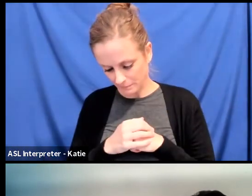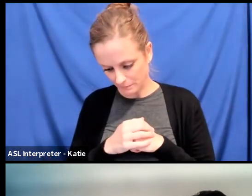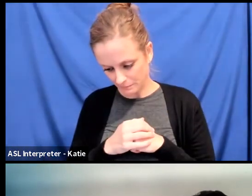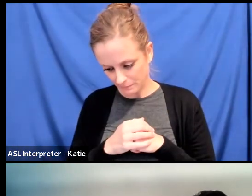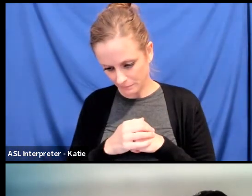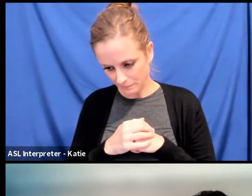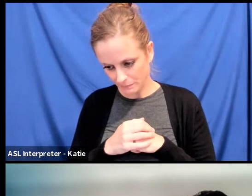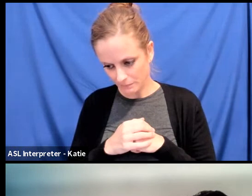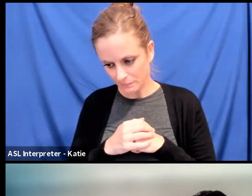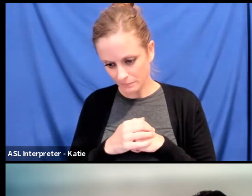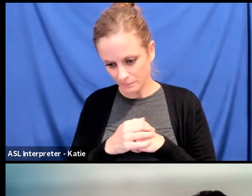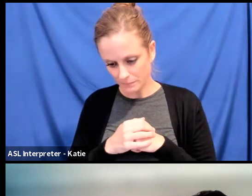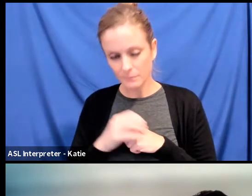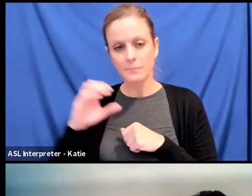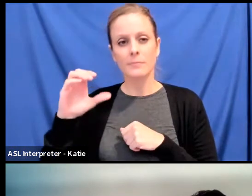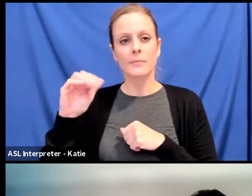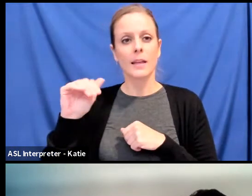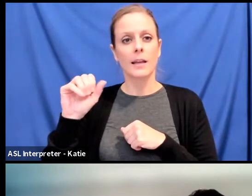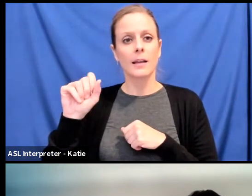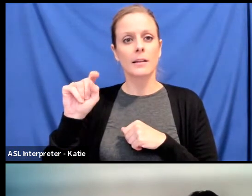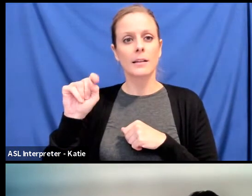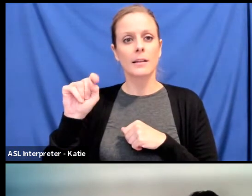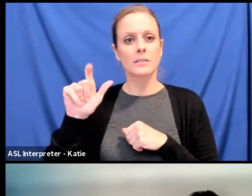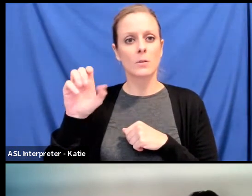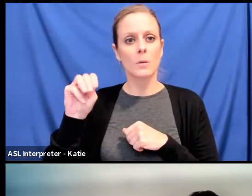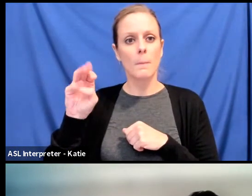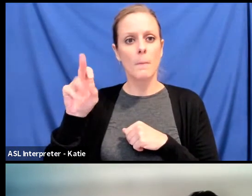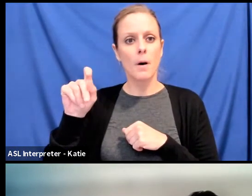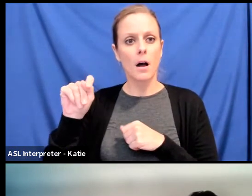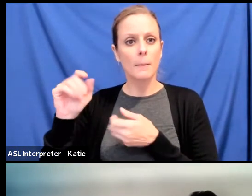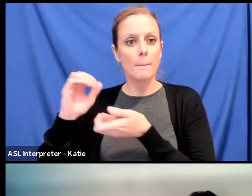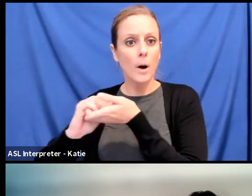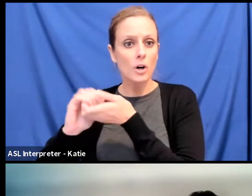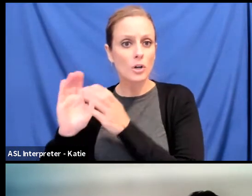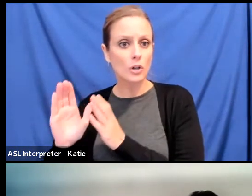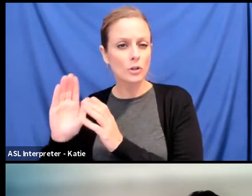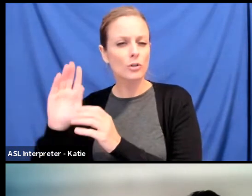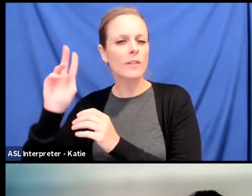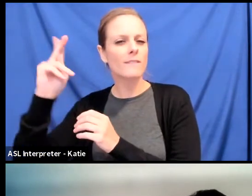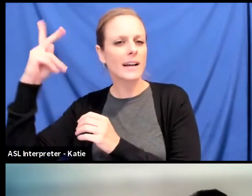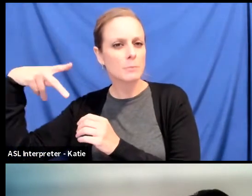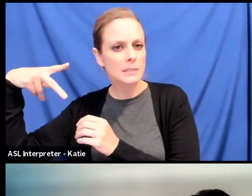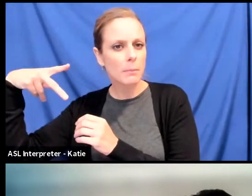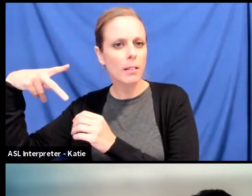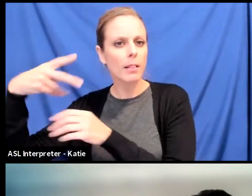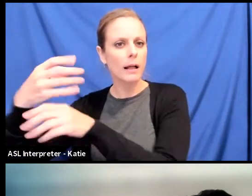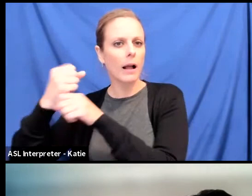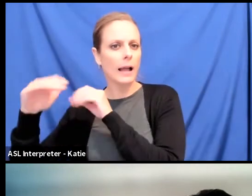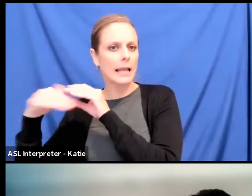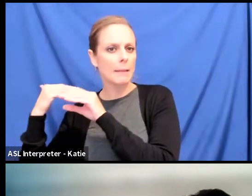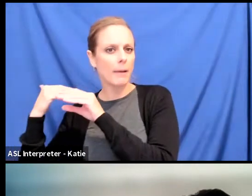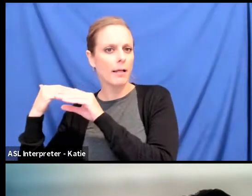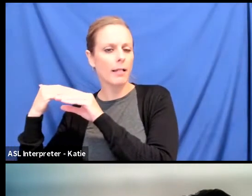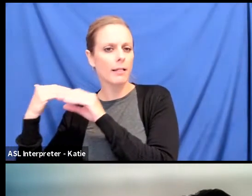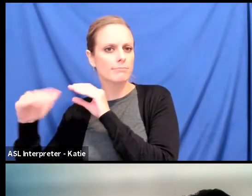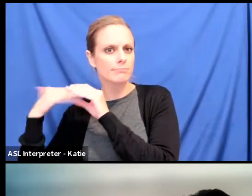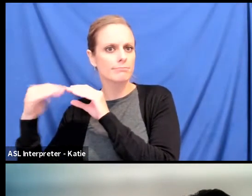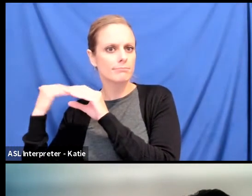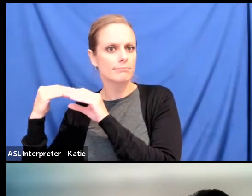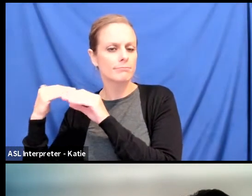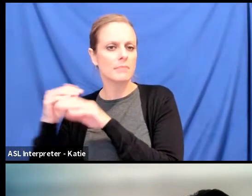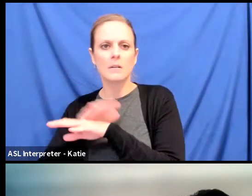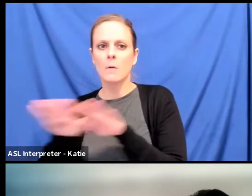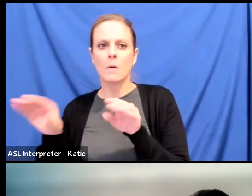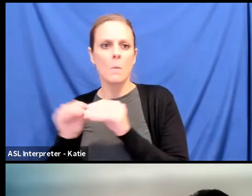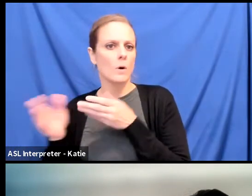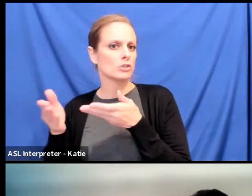where our Castlemont partners, the vice principal had gotten some emails saying that there would no longer be services